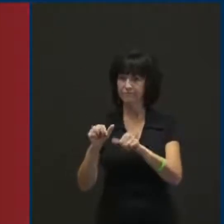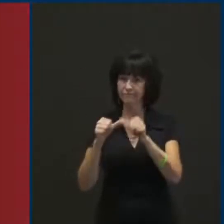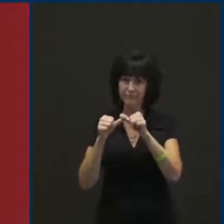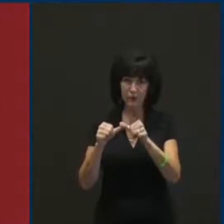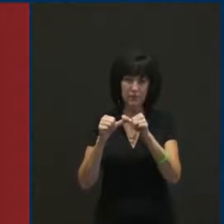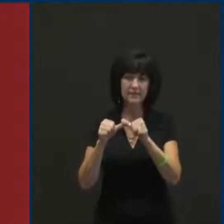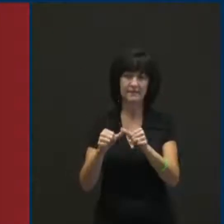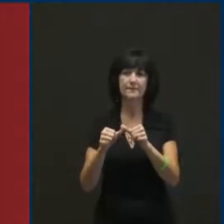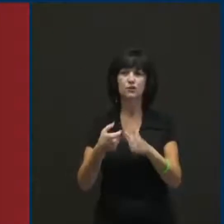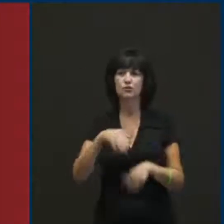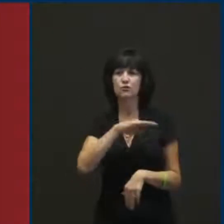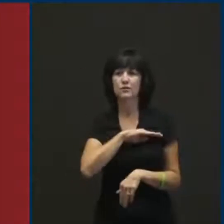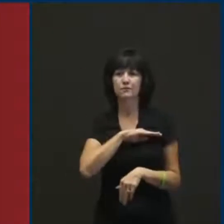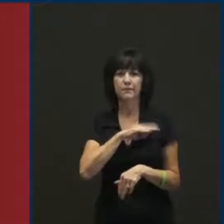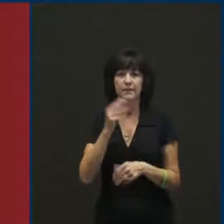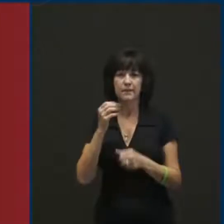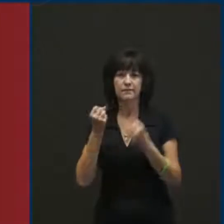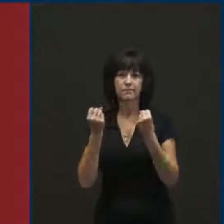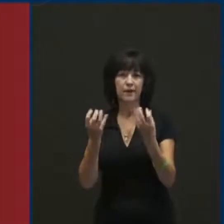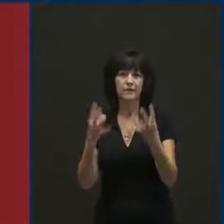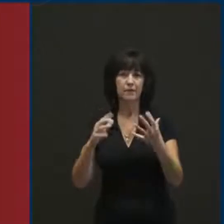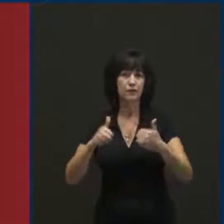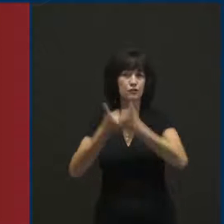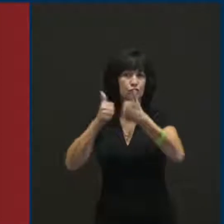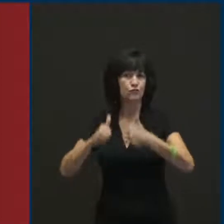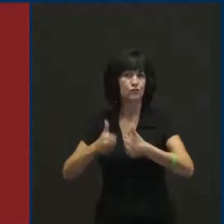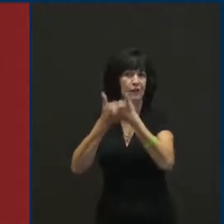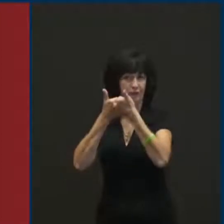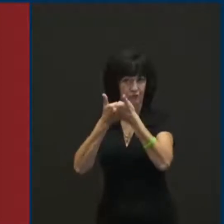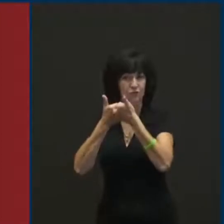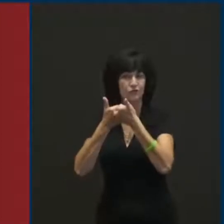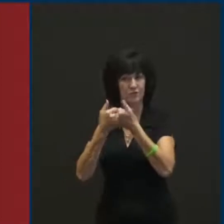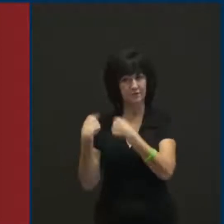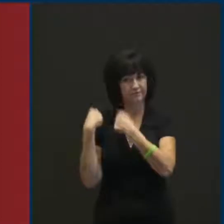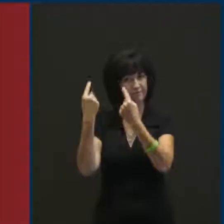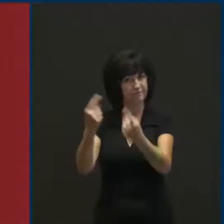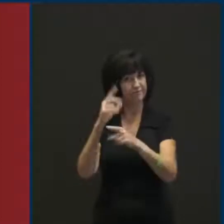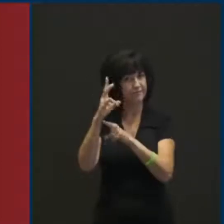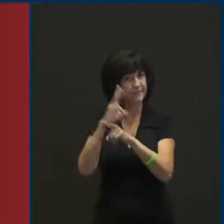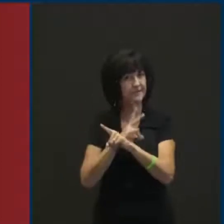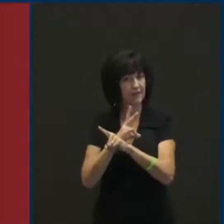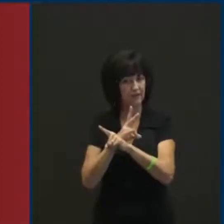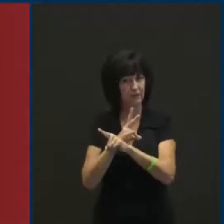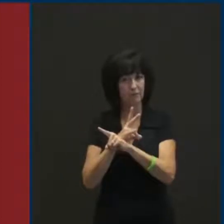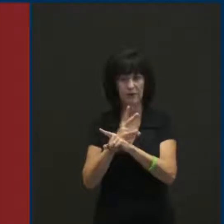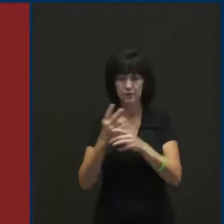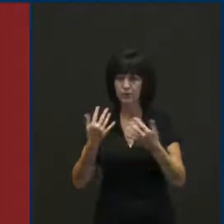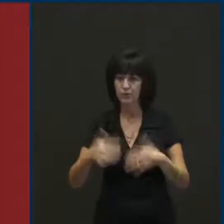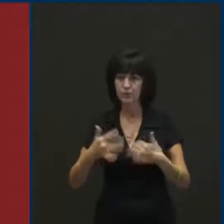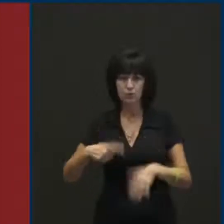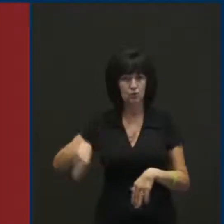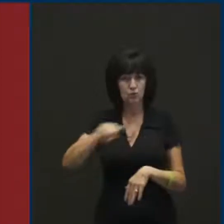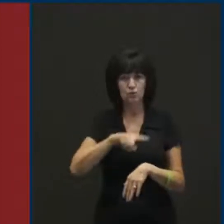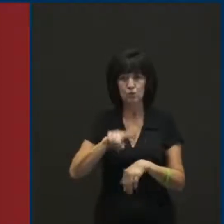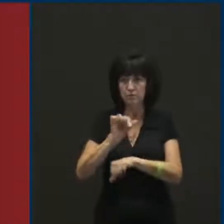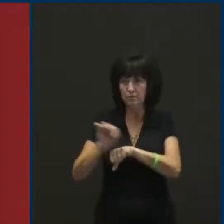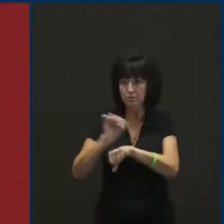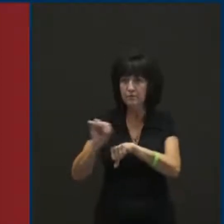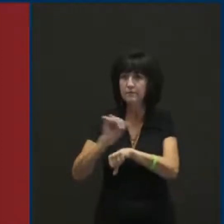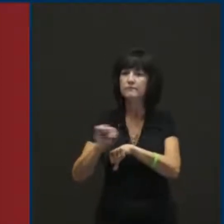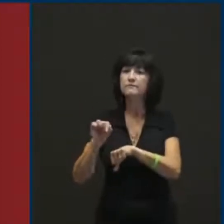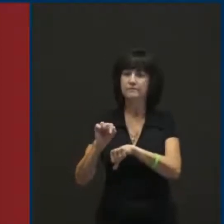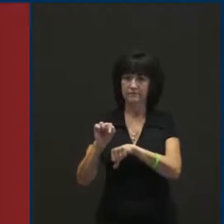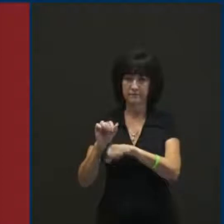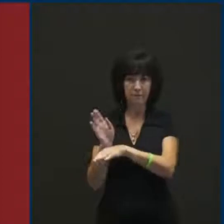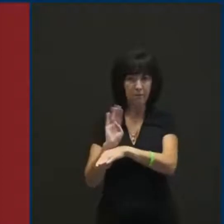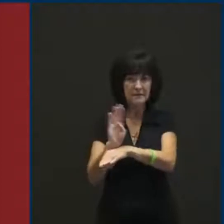challenges that we face as a result of the COVID-19 pandemic. The last 7 months have kept us all very busy. So let's